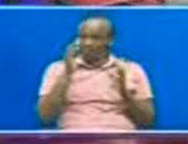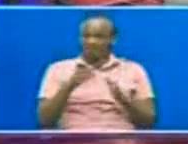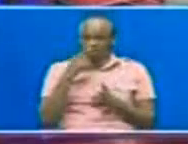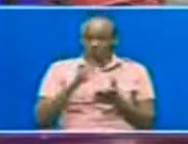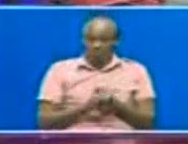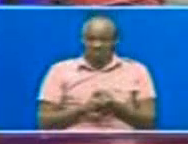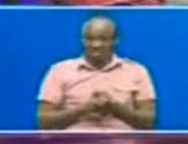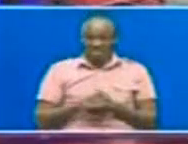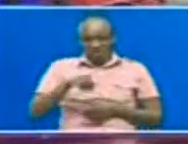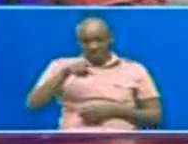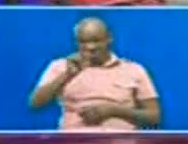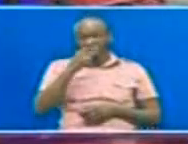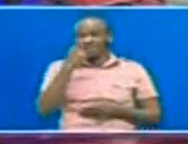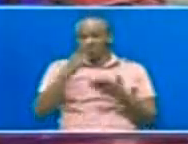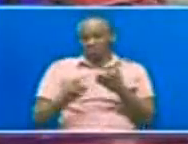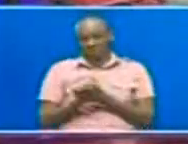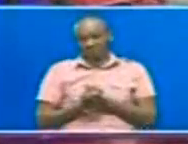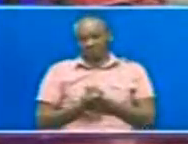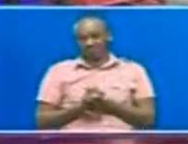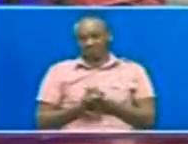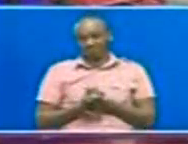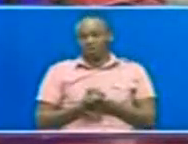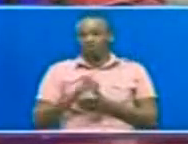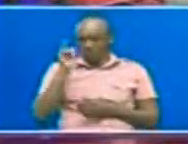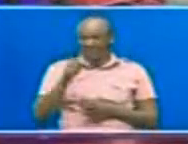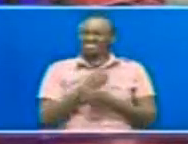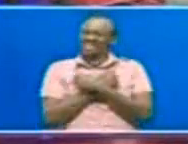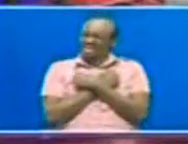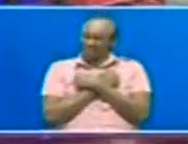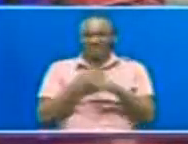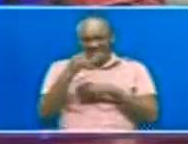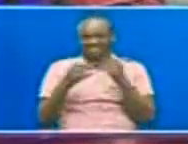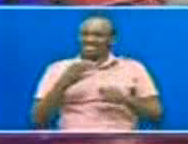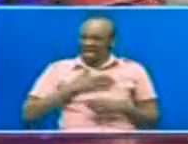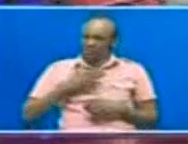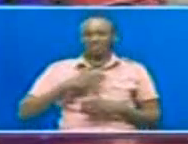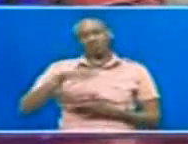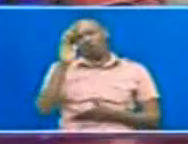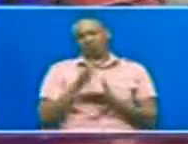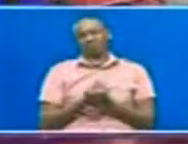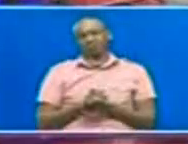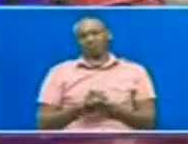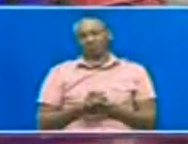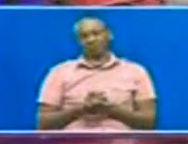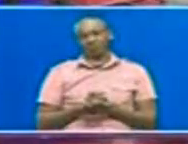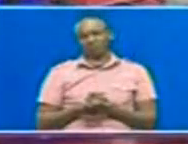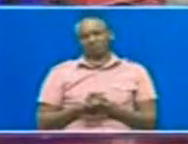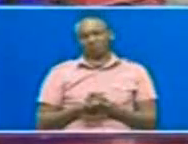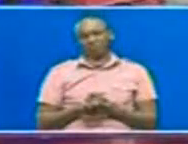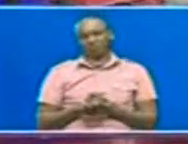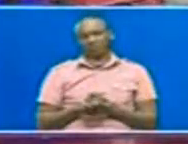like Joe Kadenge has said, let us love our country a little bit more.